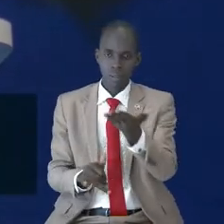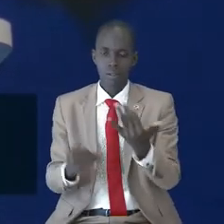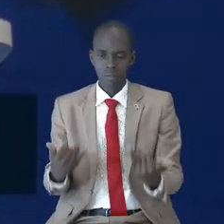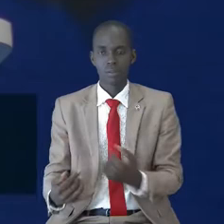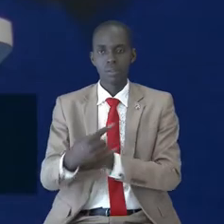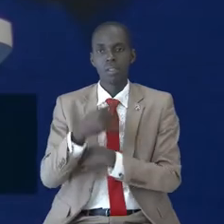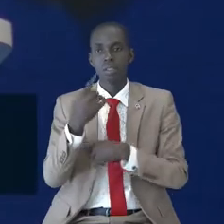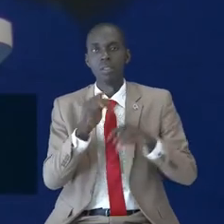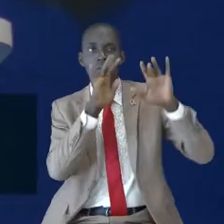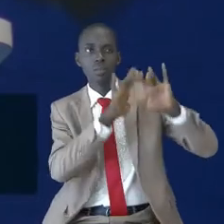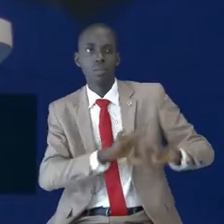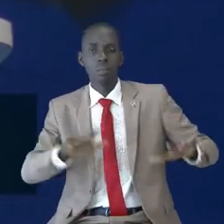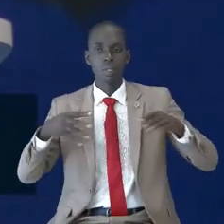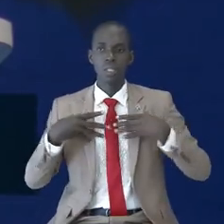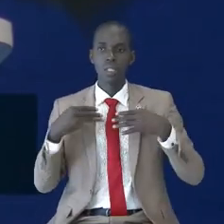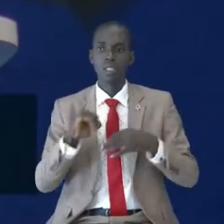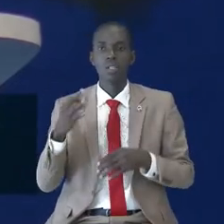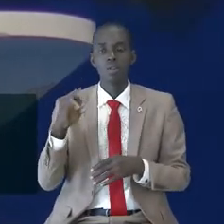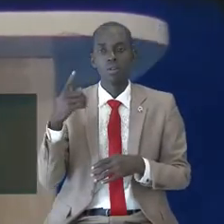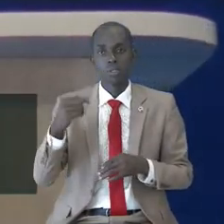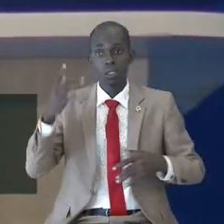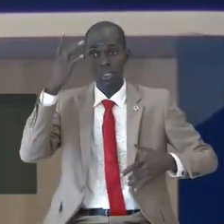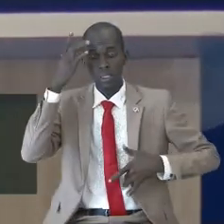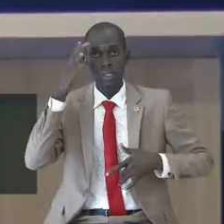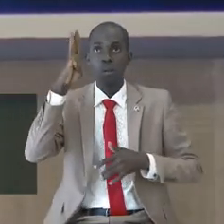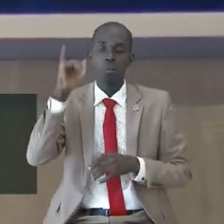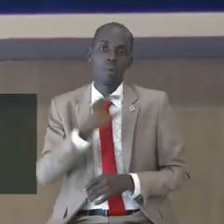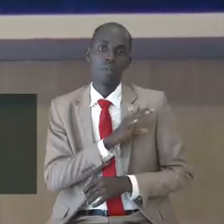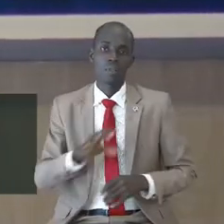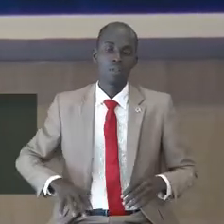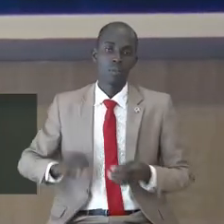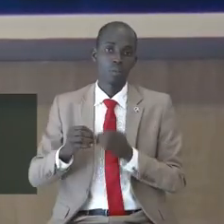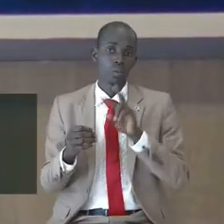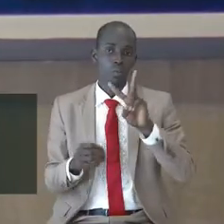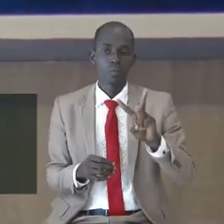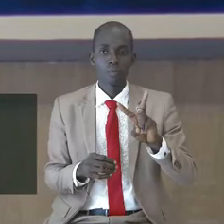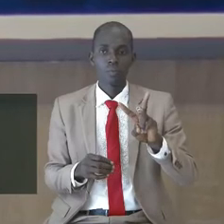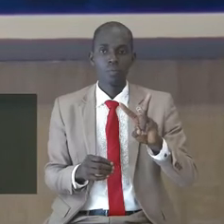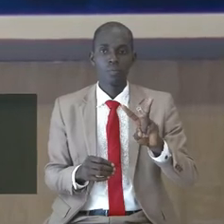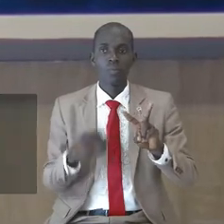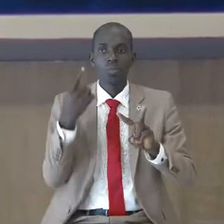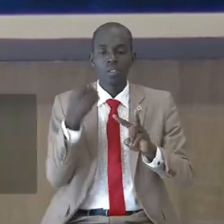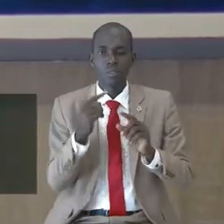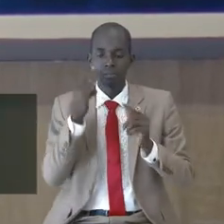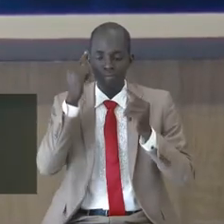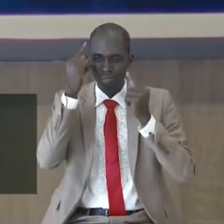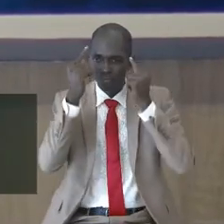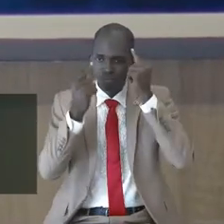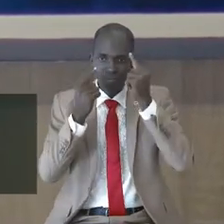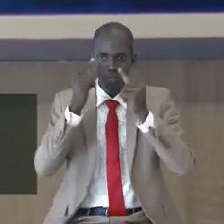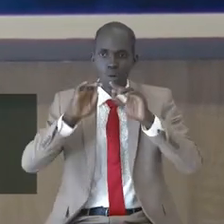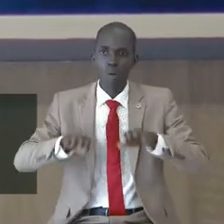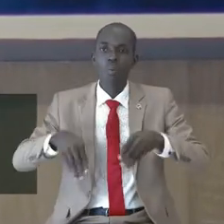The compassionate healing of the sick by Christ. Number two, the considerate provision